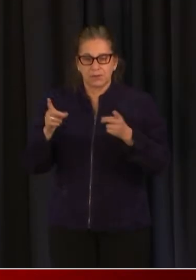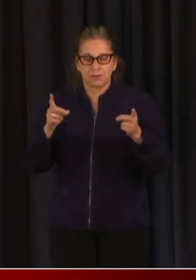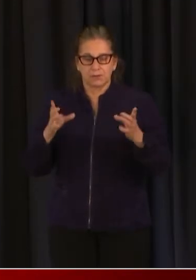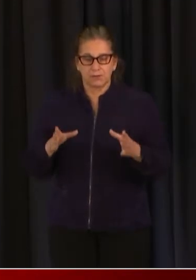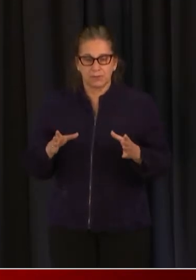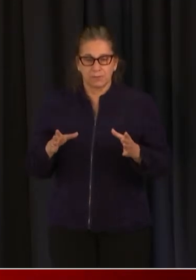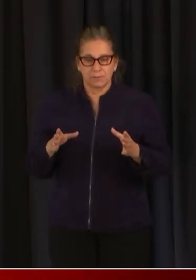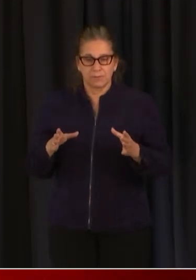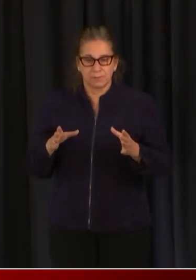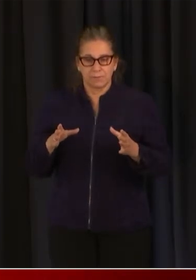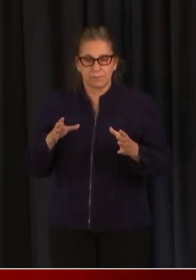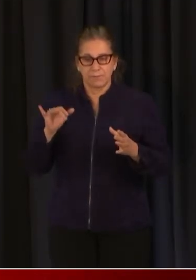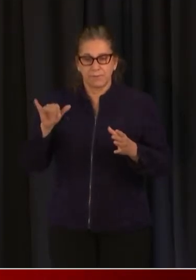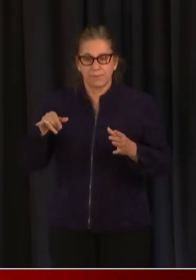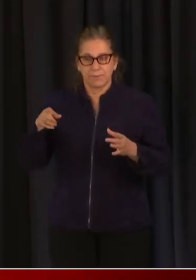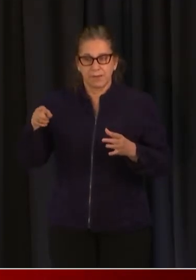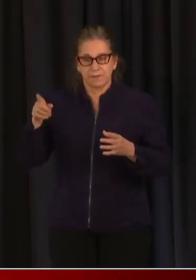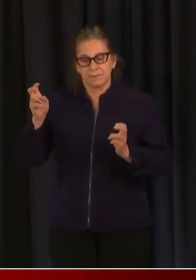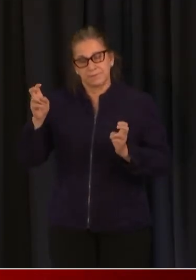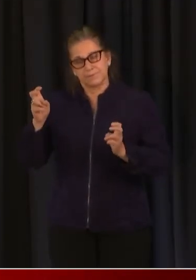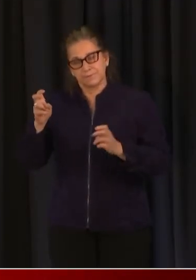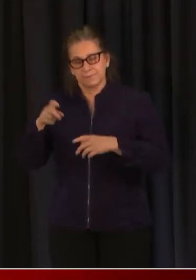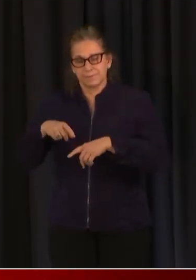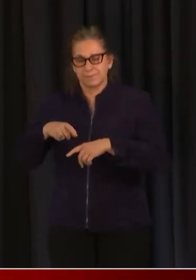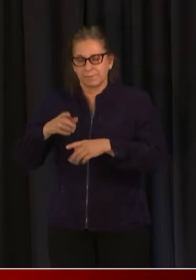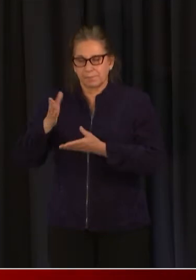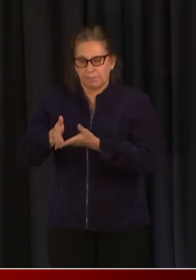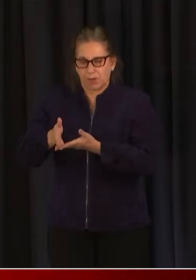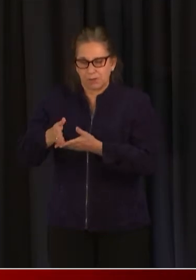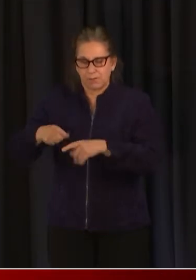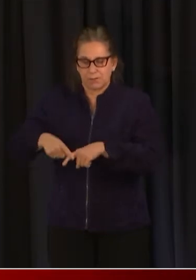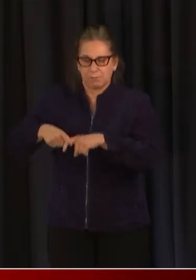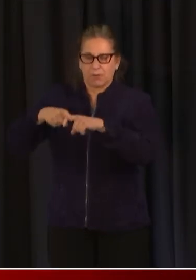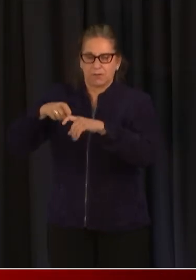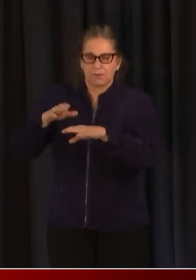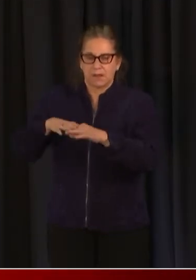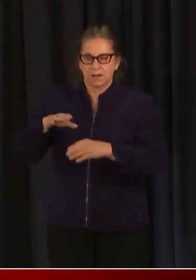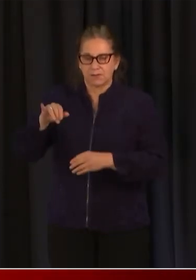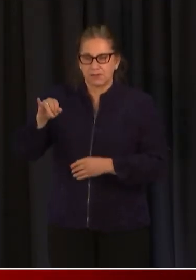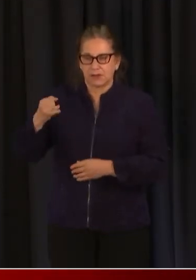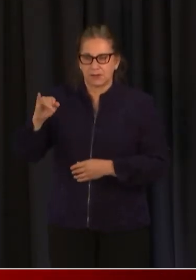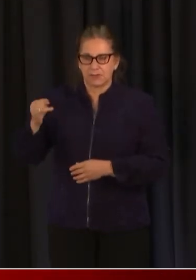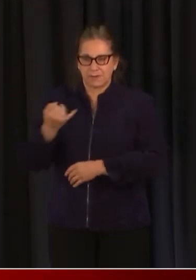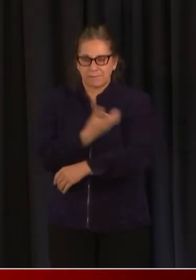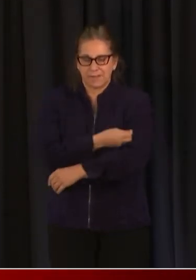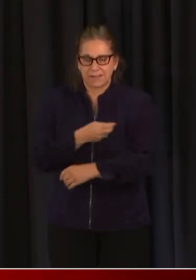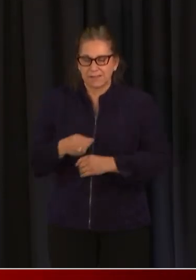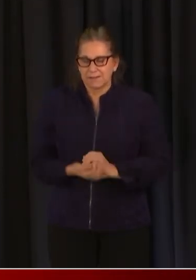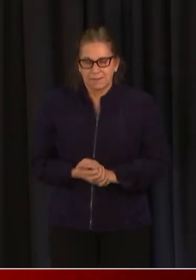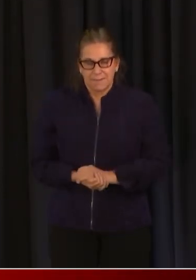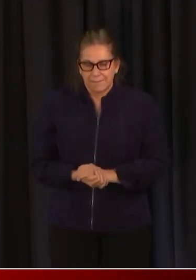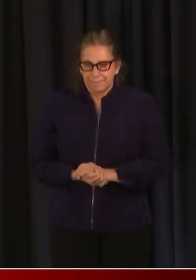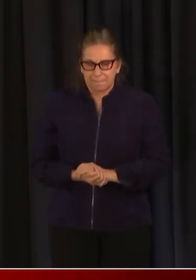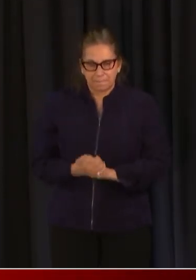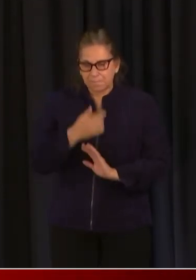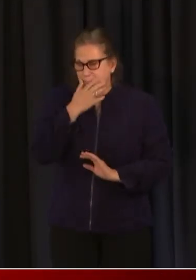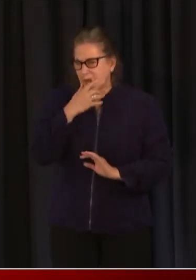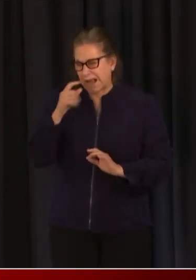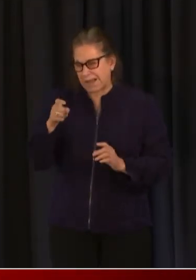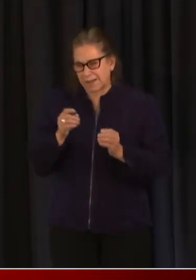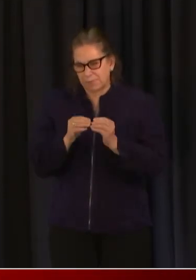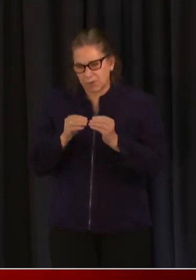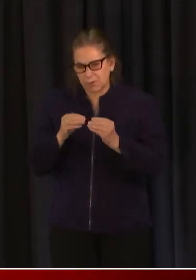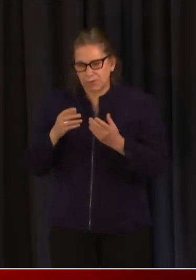that the pause on the Johnson & Johnson vaccine be lifted. However, there's still some more steps that need to be taken. There's a recommendation